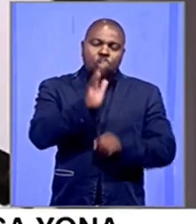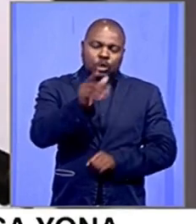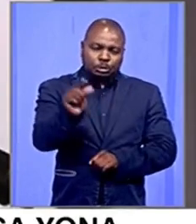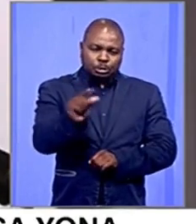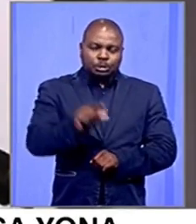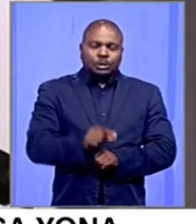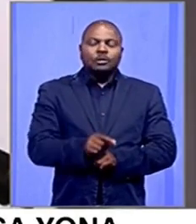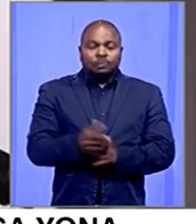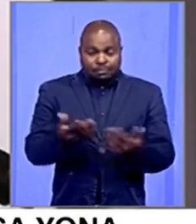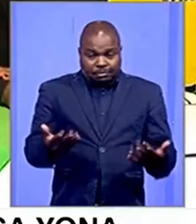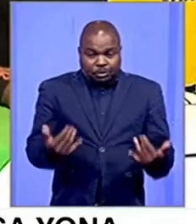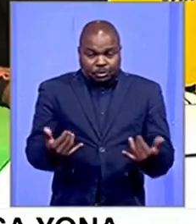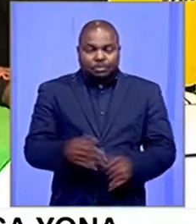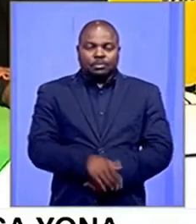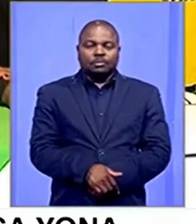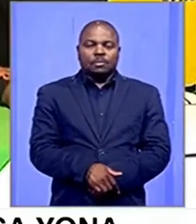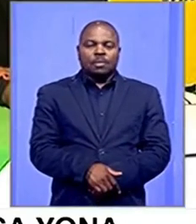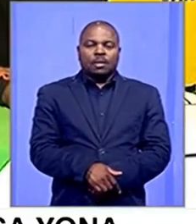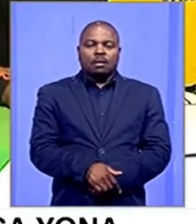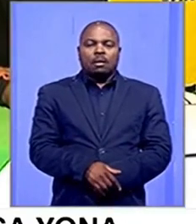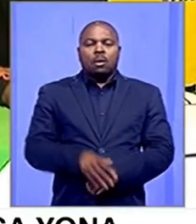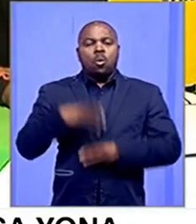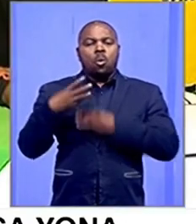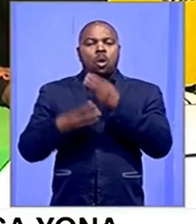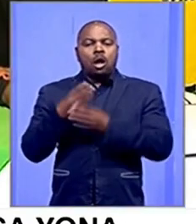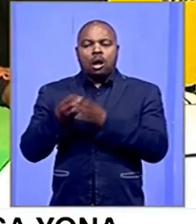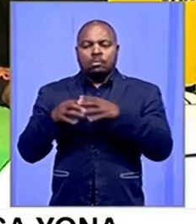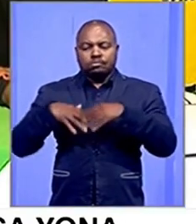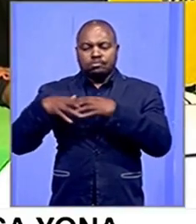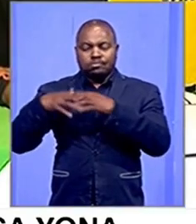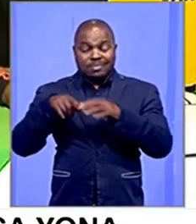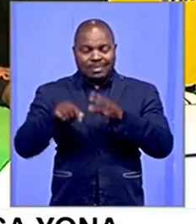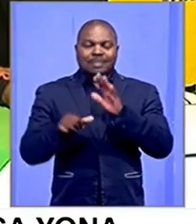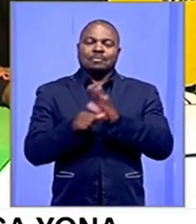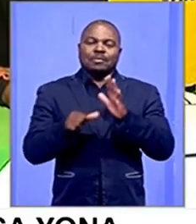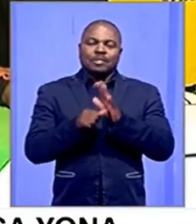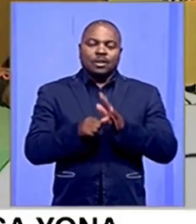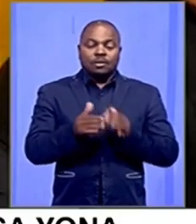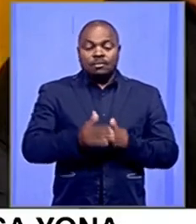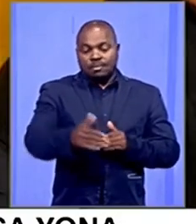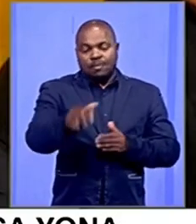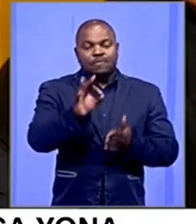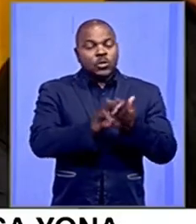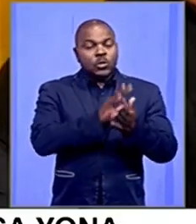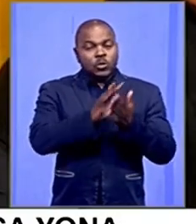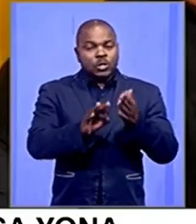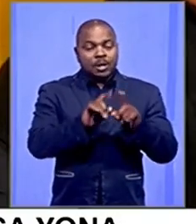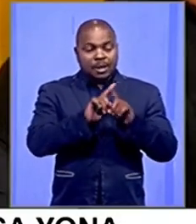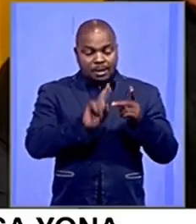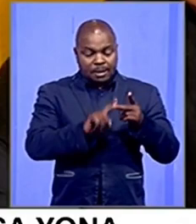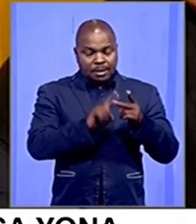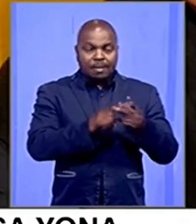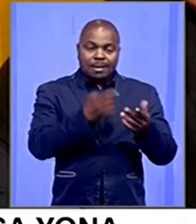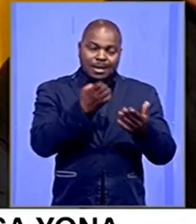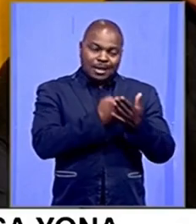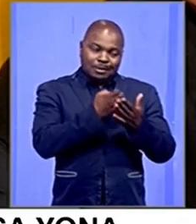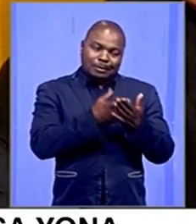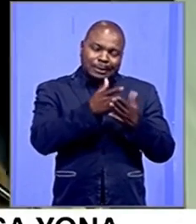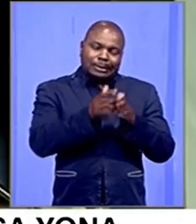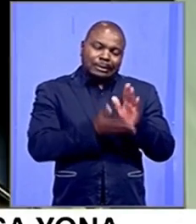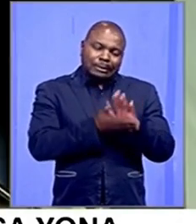That's precisely where we are. Go thewa ga mesebetsi e tla ba ntlha ya botlhokwa matsholong a dikgetho le ga golwa moruo e le e